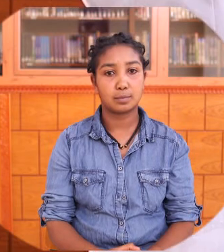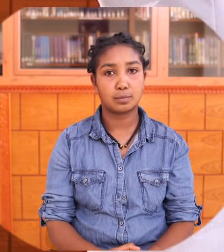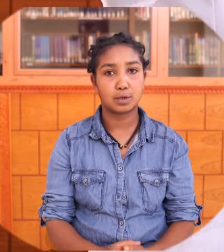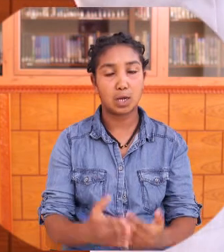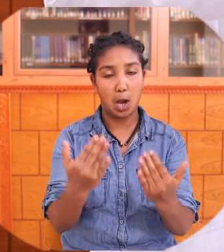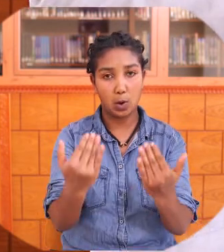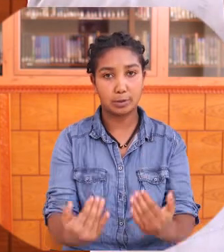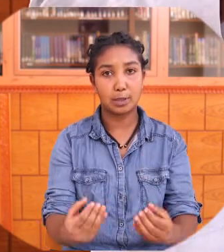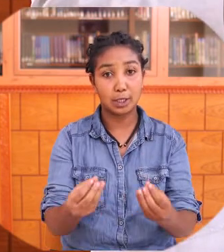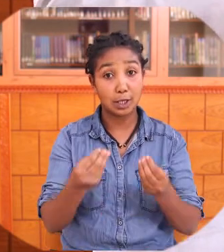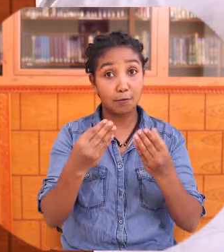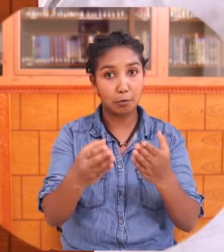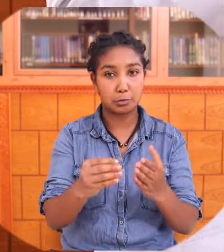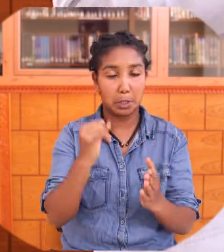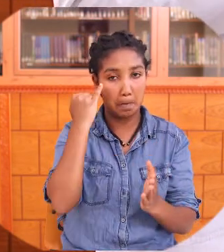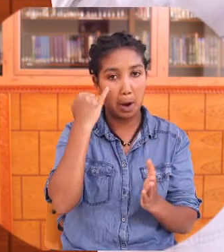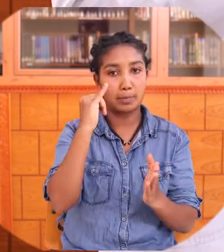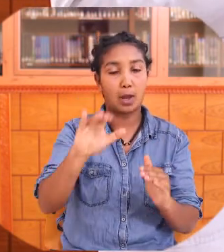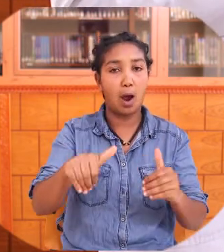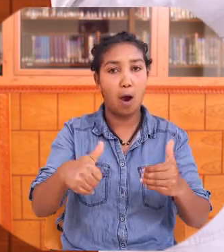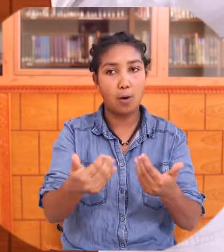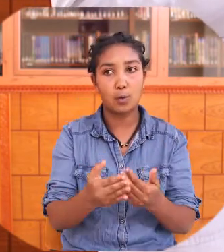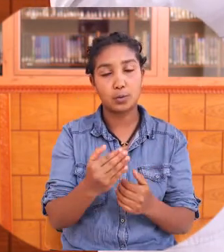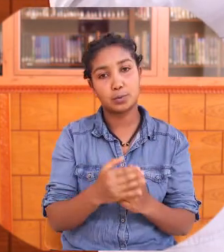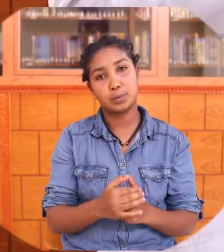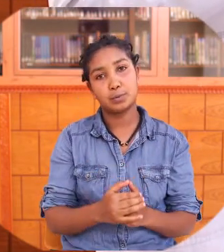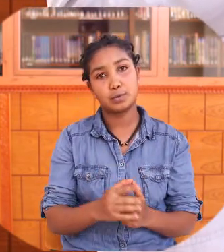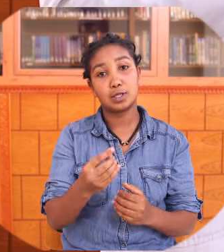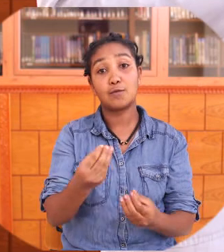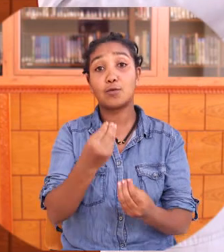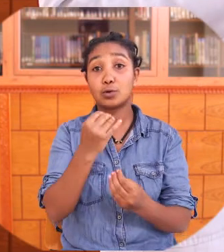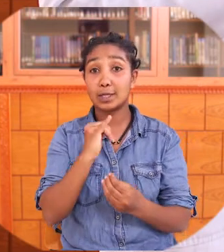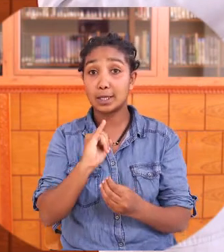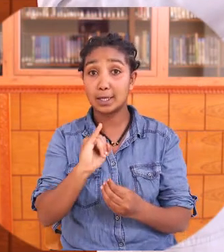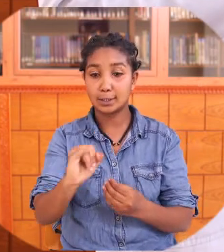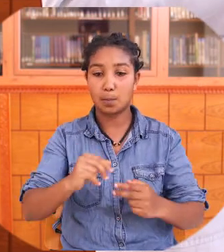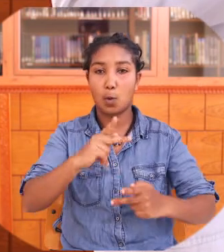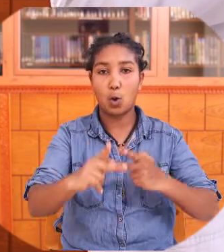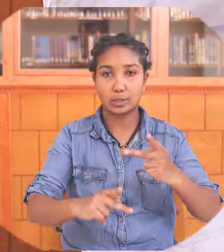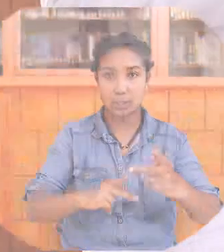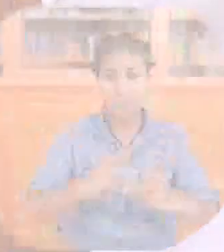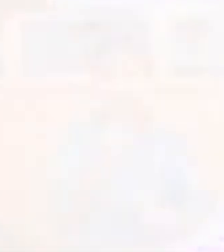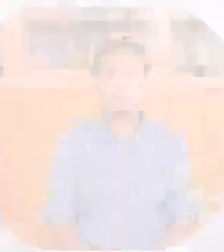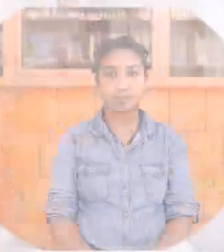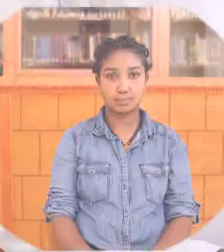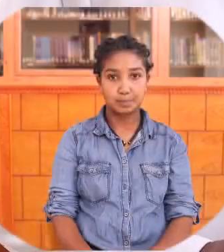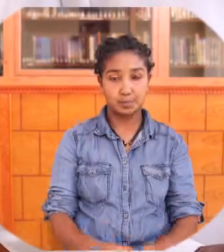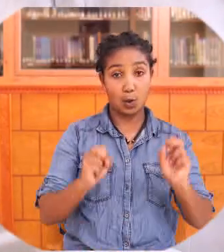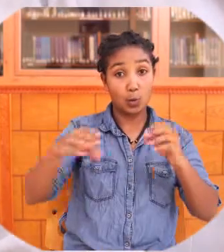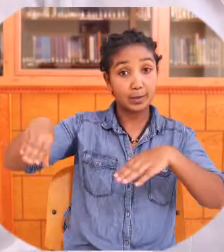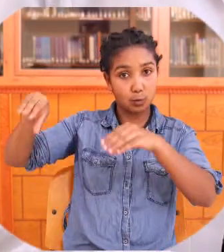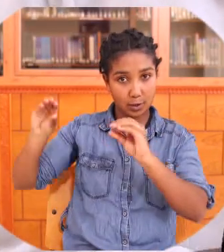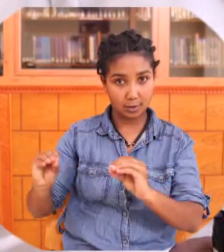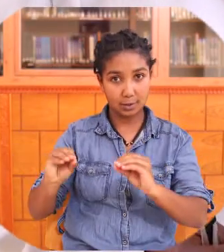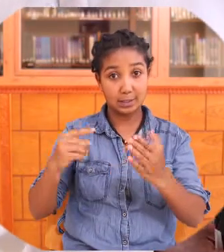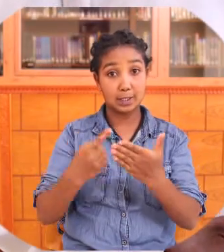Now let me give you a hint how the food is processed in every chamber. Okay,